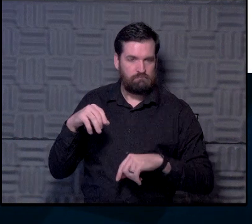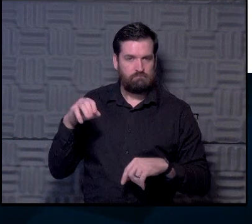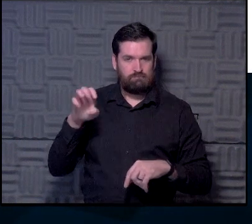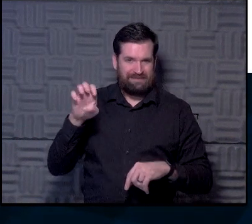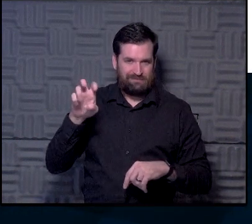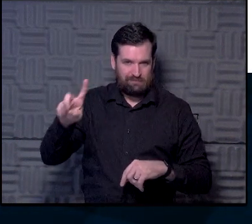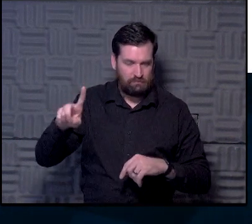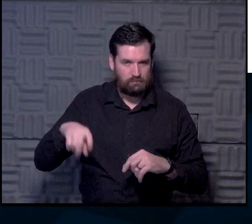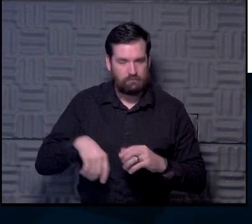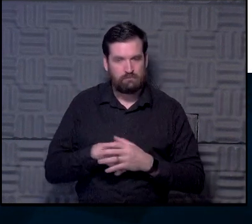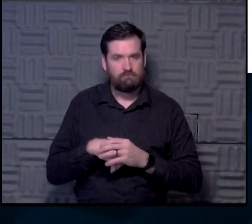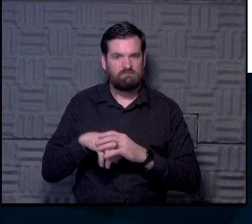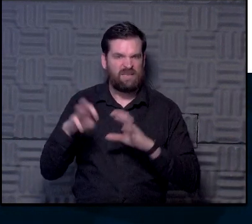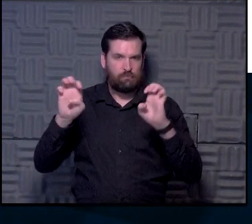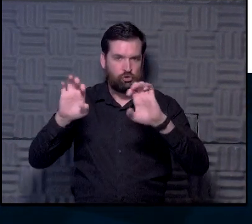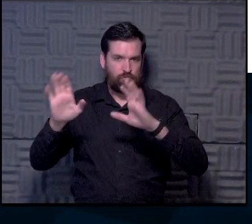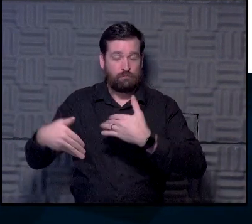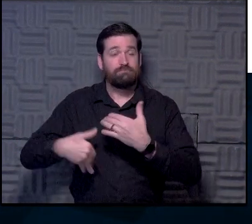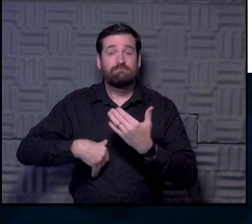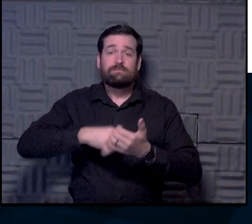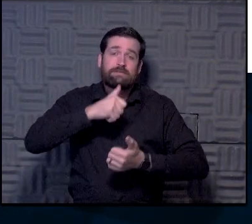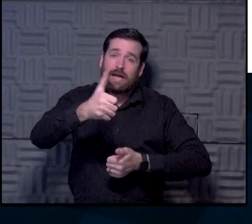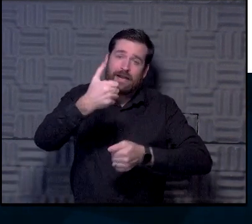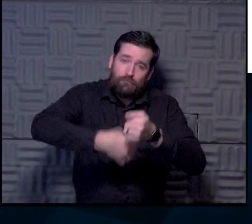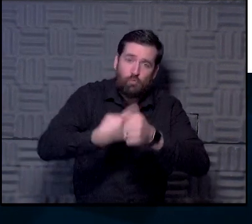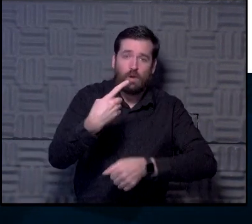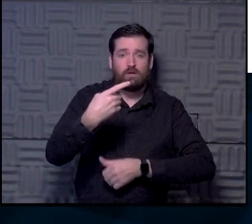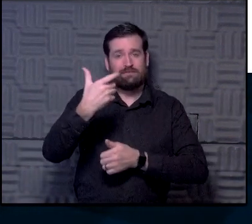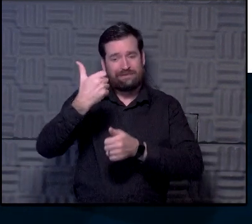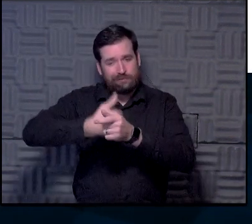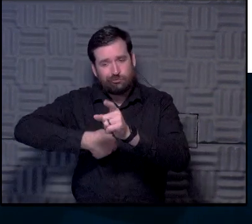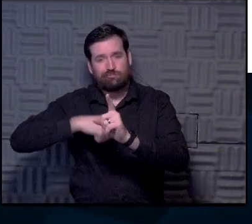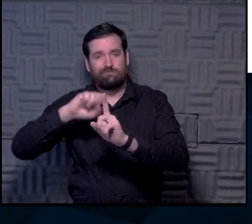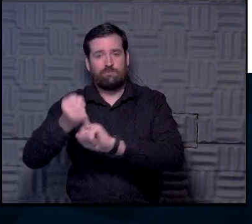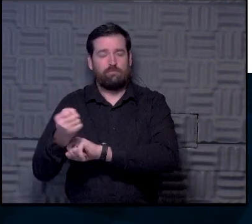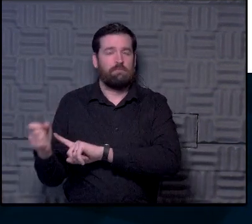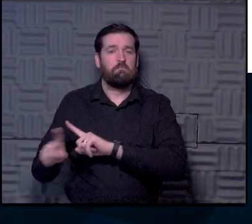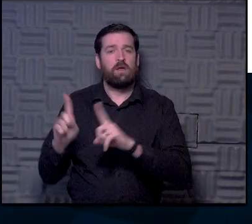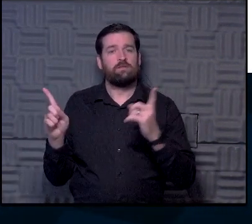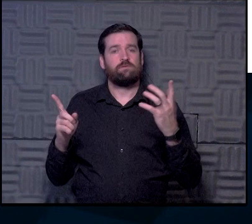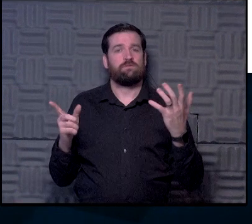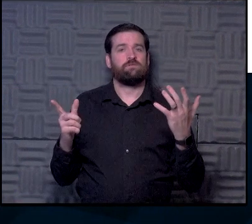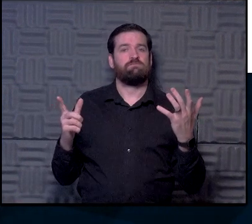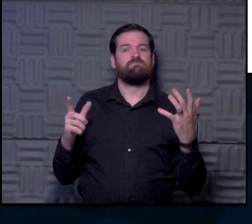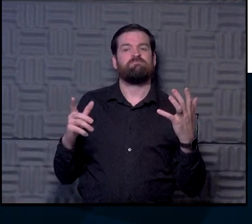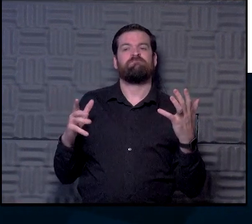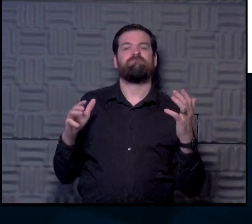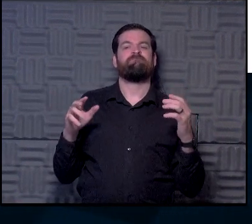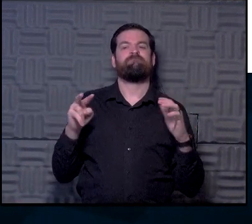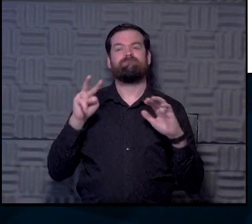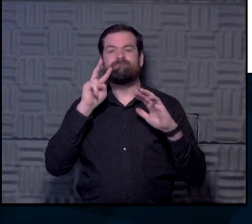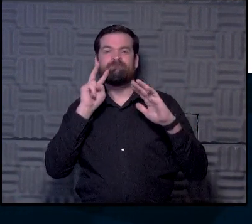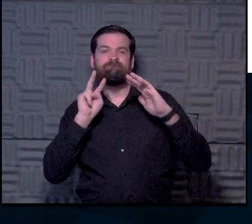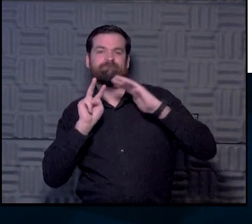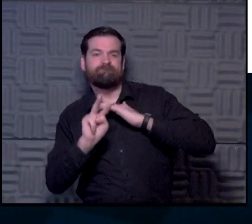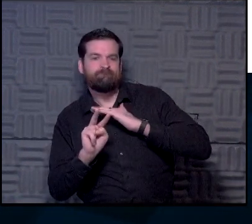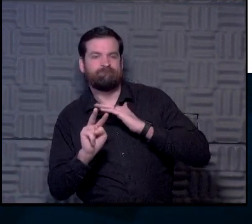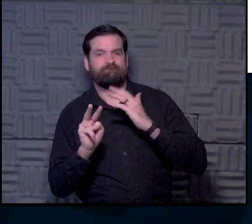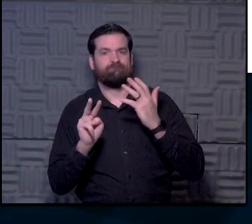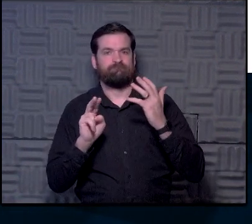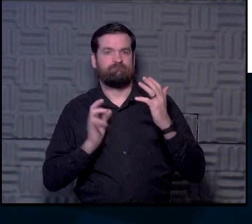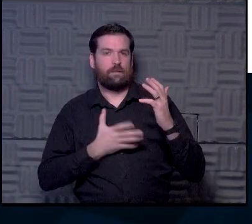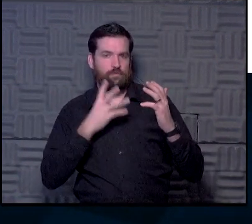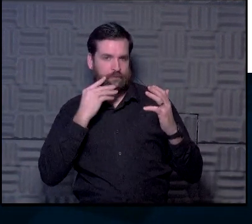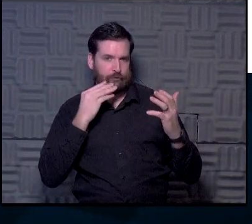that's kind of interesting. It doesn't account for everybody in every circumstance, but it's just at least a peering into